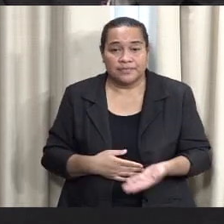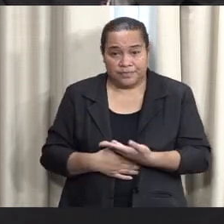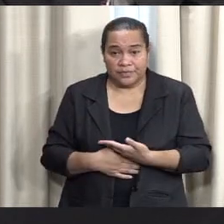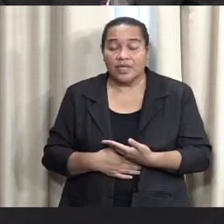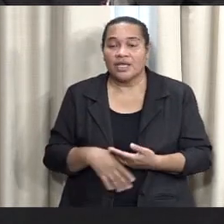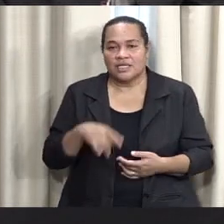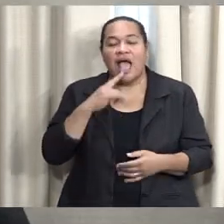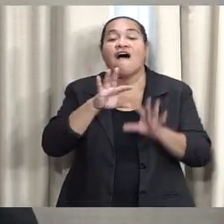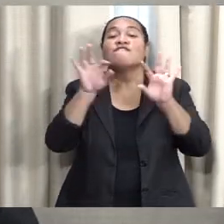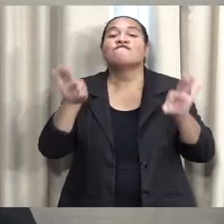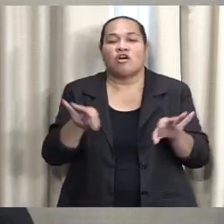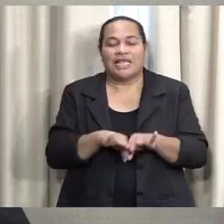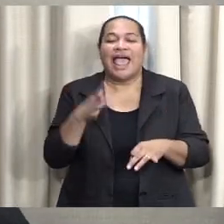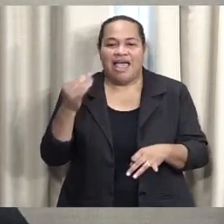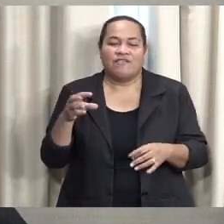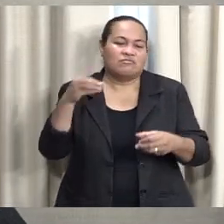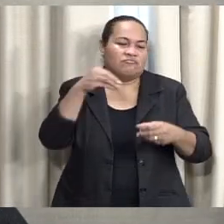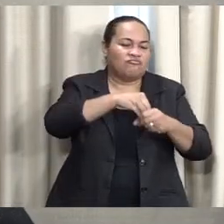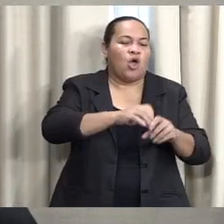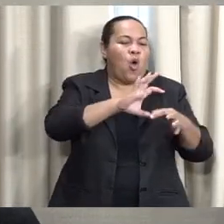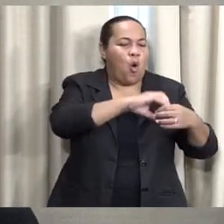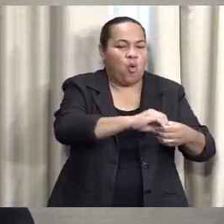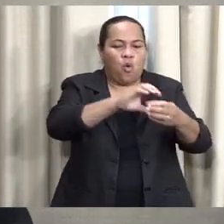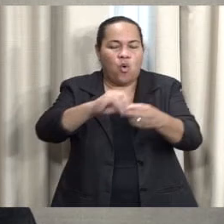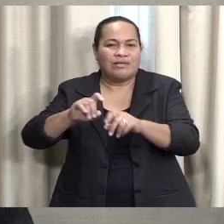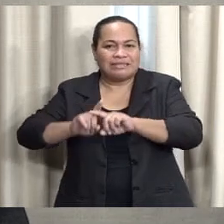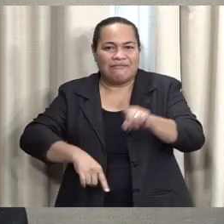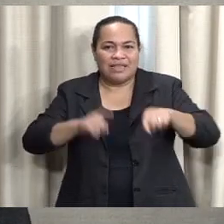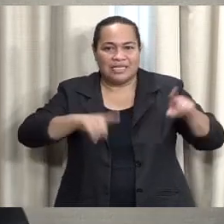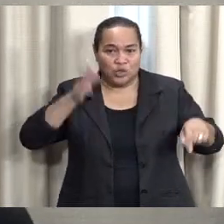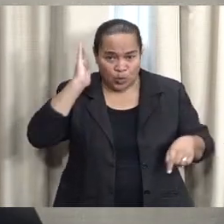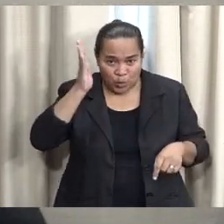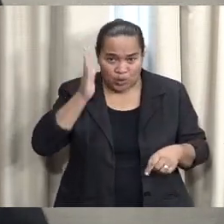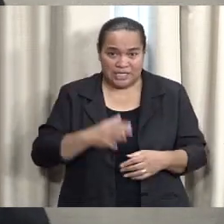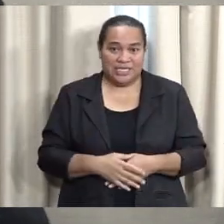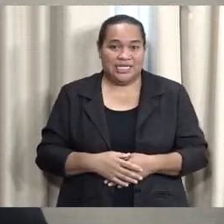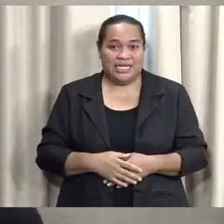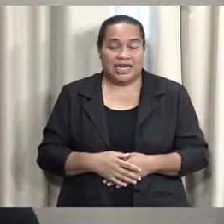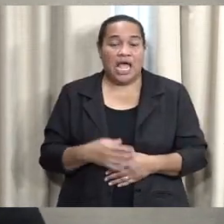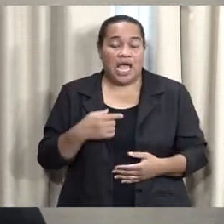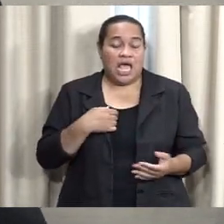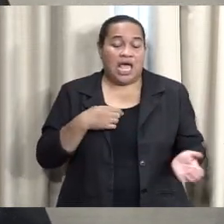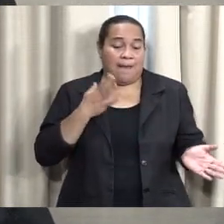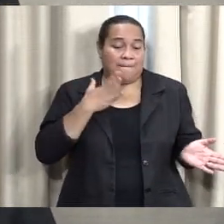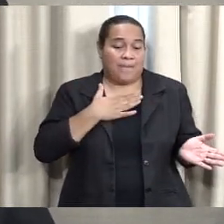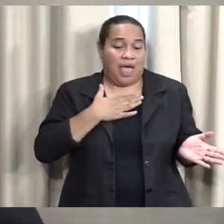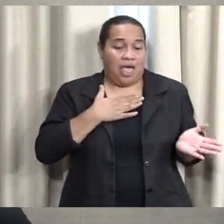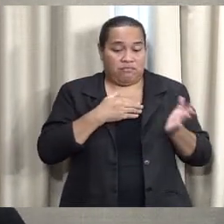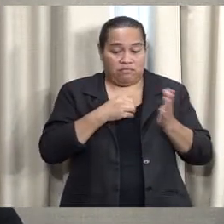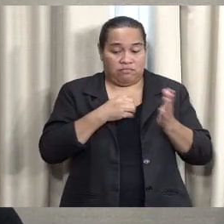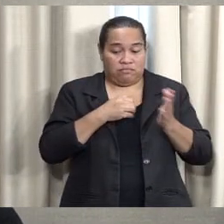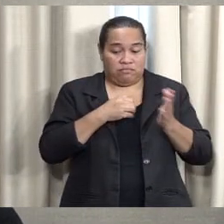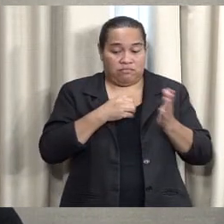are available in all the schools. I'm told by my peers that it'll also